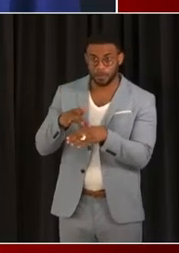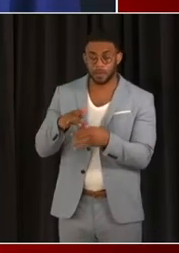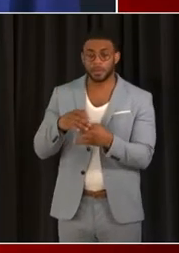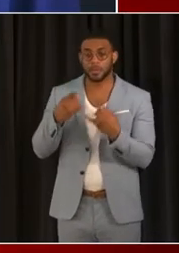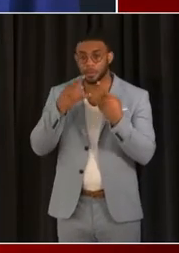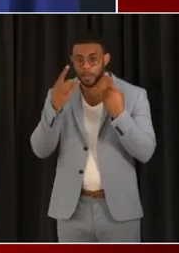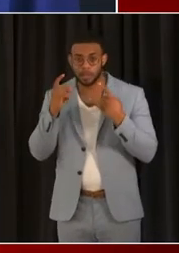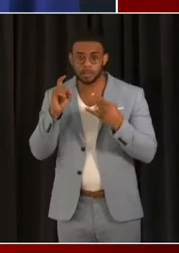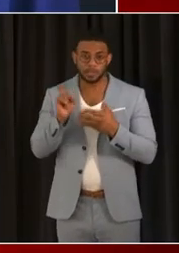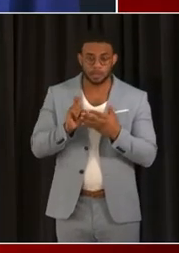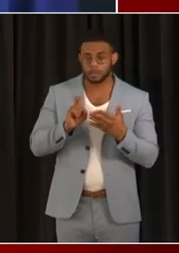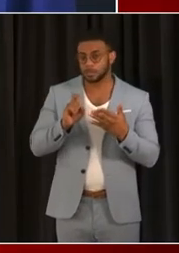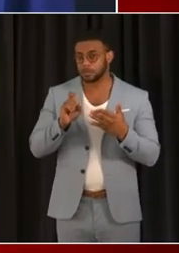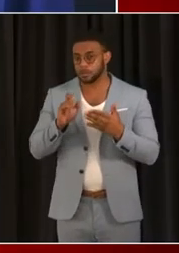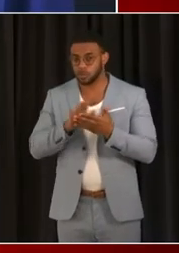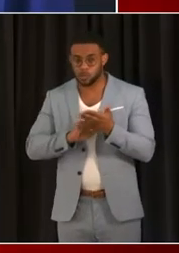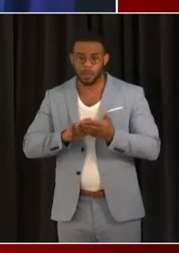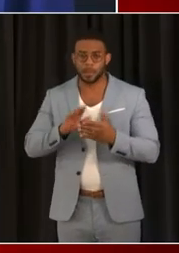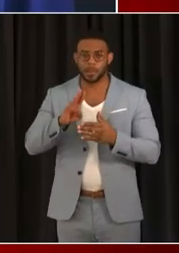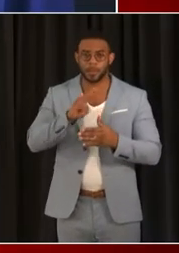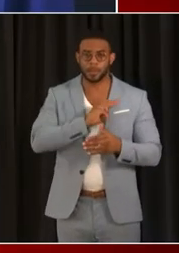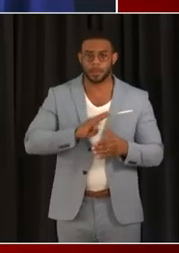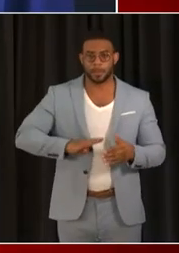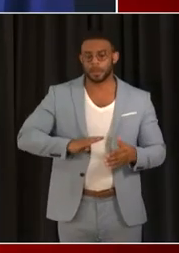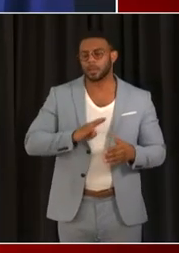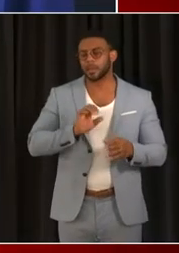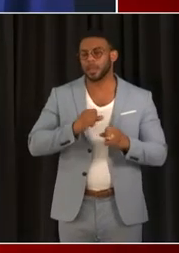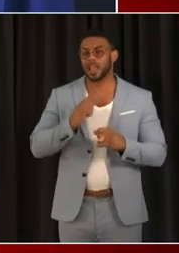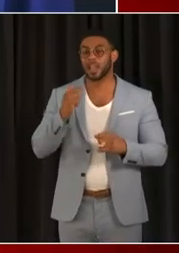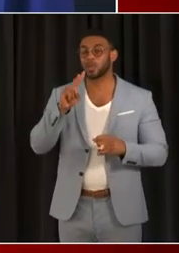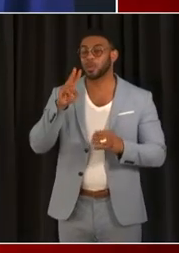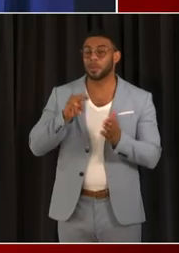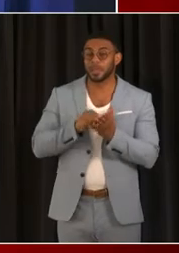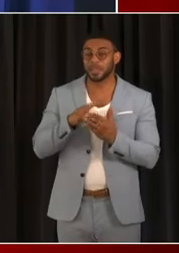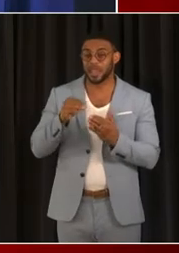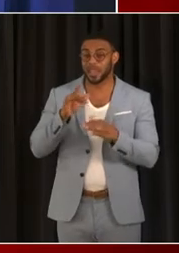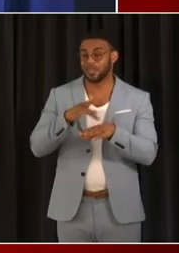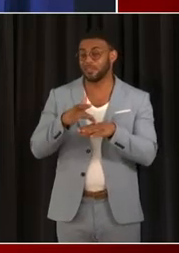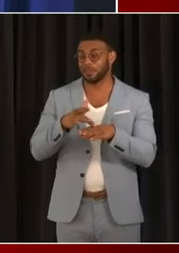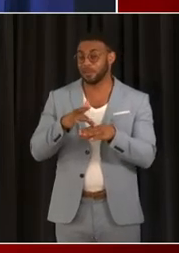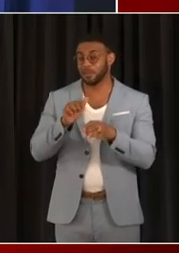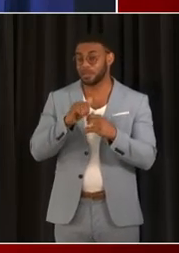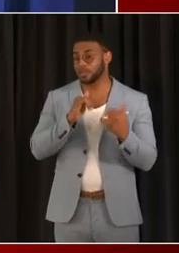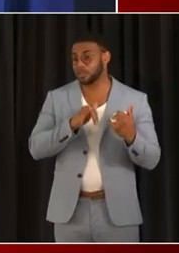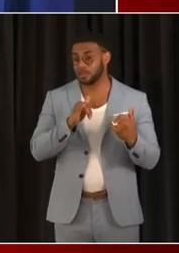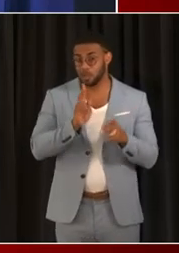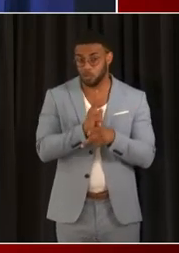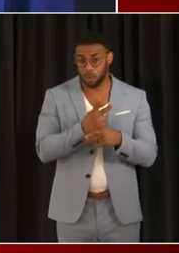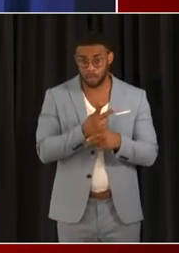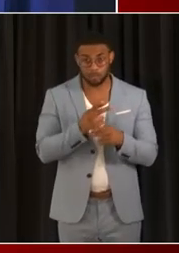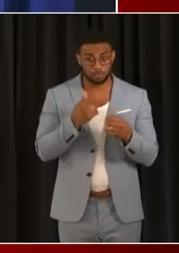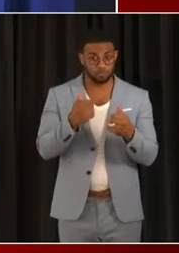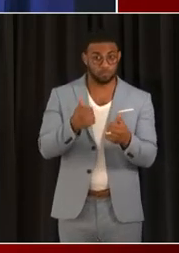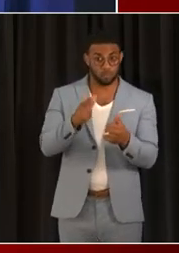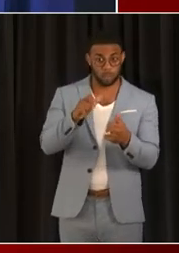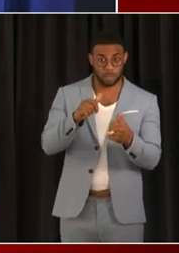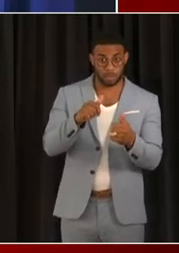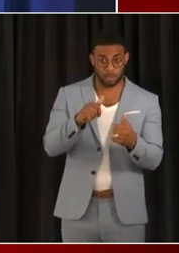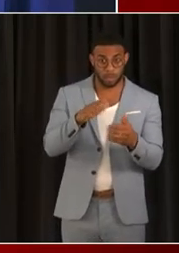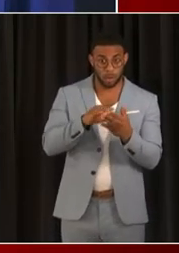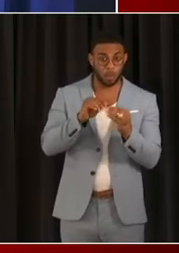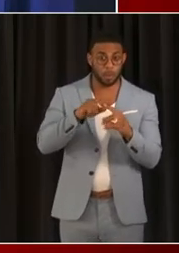masks, disinfectants, wipes. Mayor Bowser has made another $2 million of that available in product. And